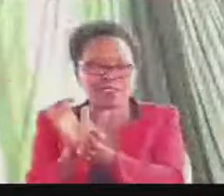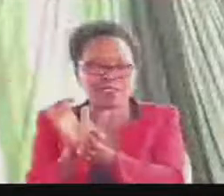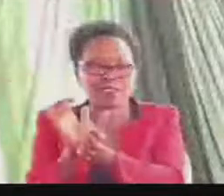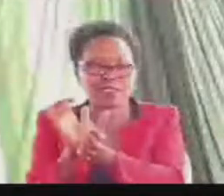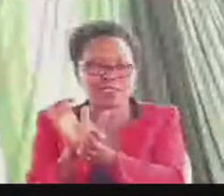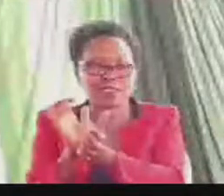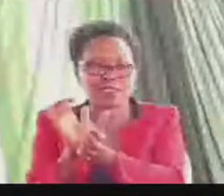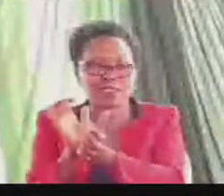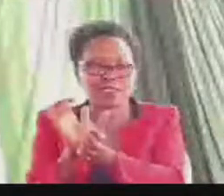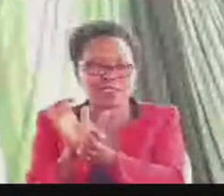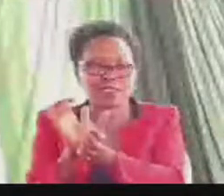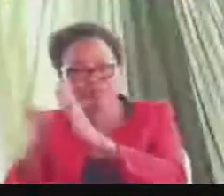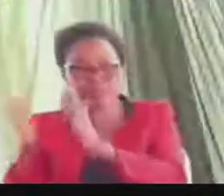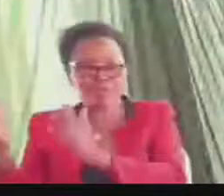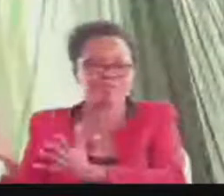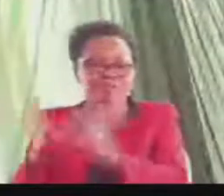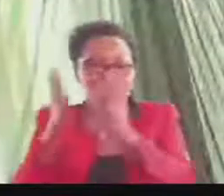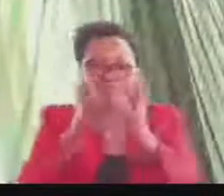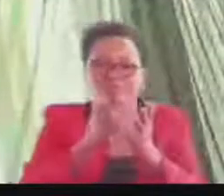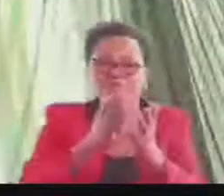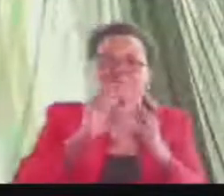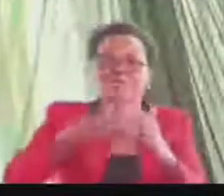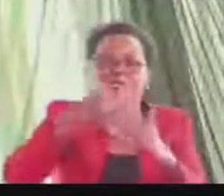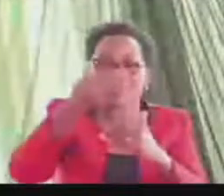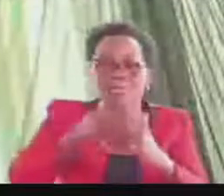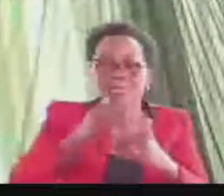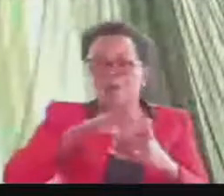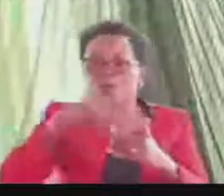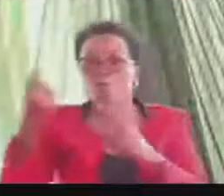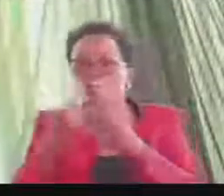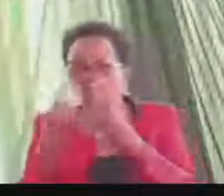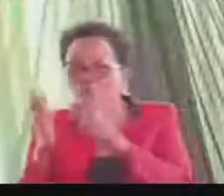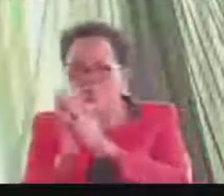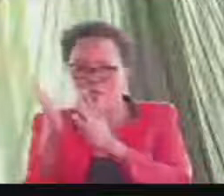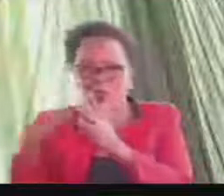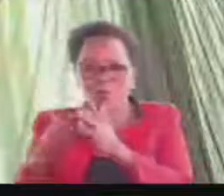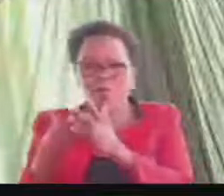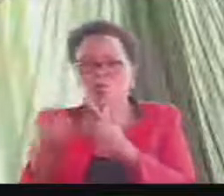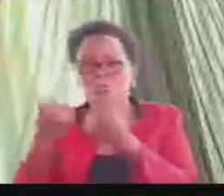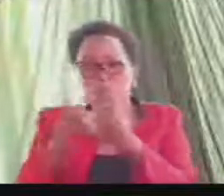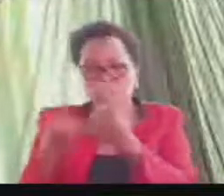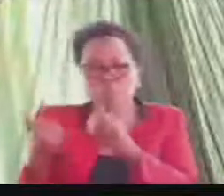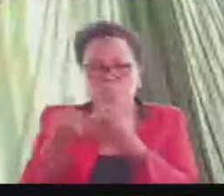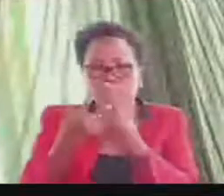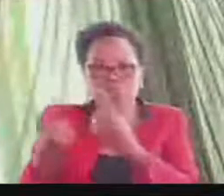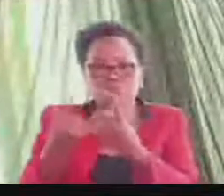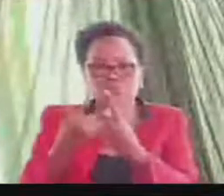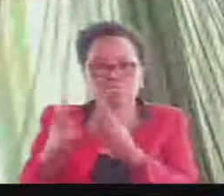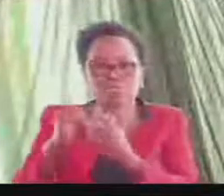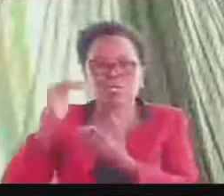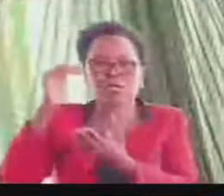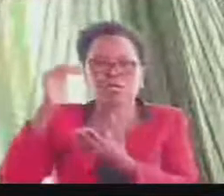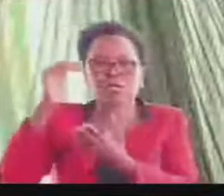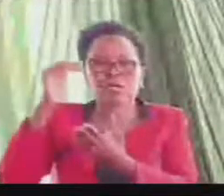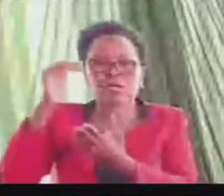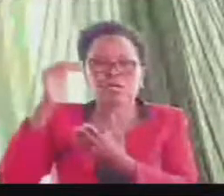The implication, the cases will reduce. So if, as the chair of the National Council